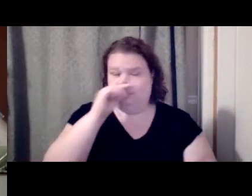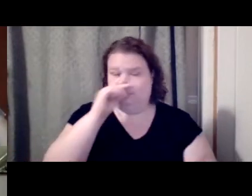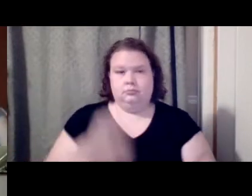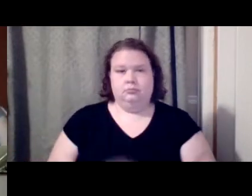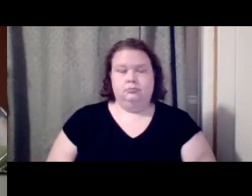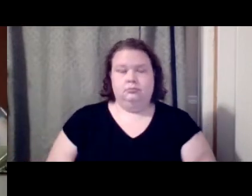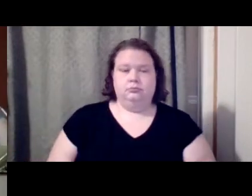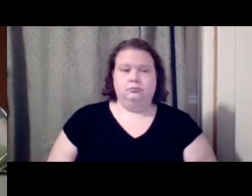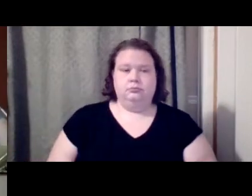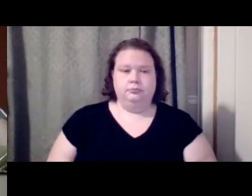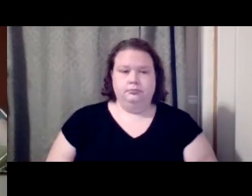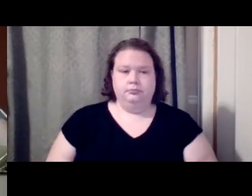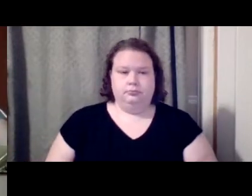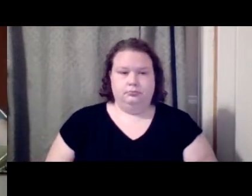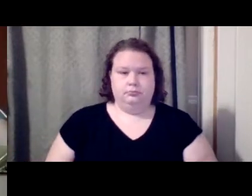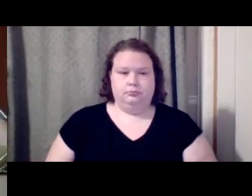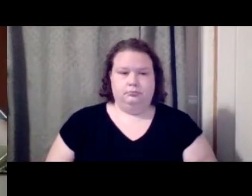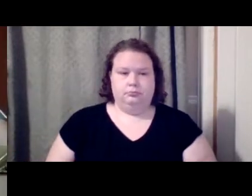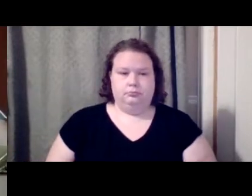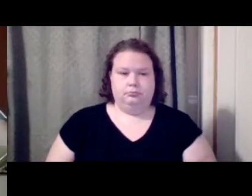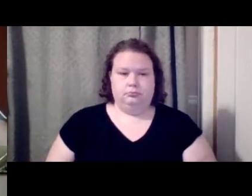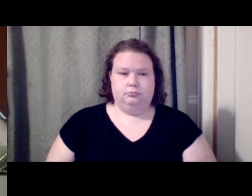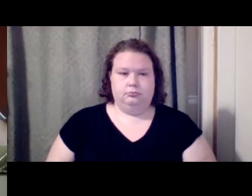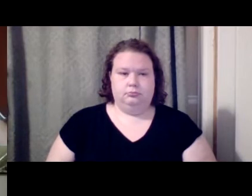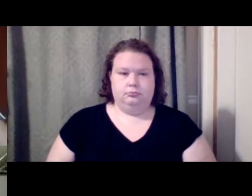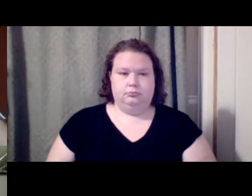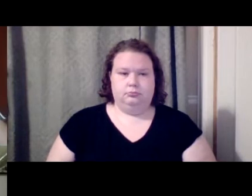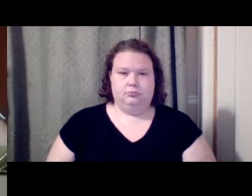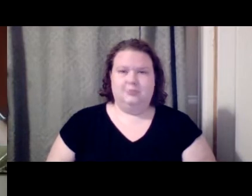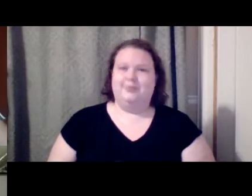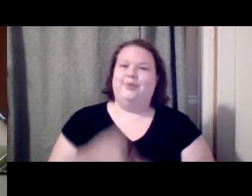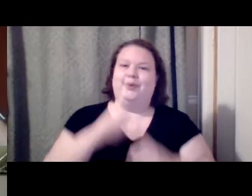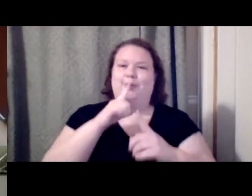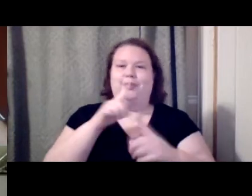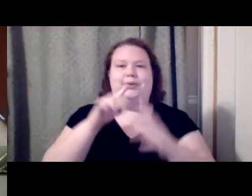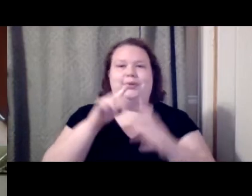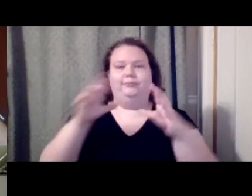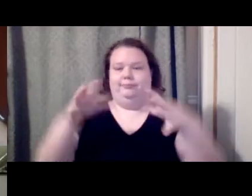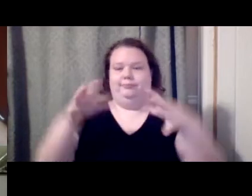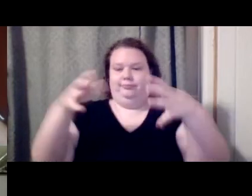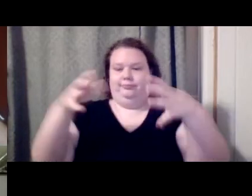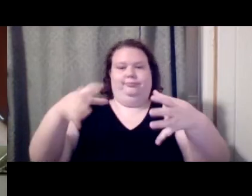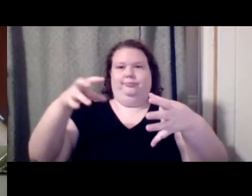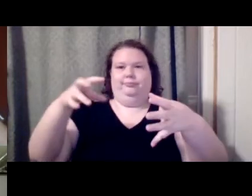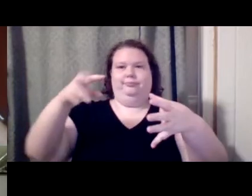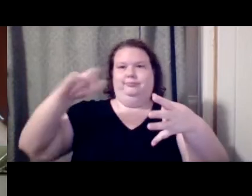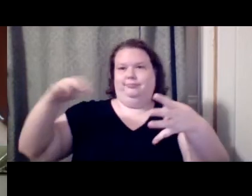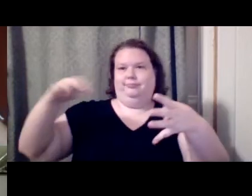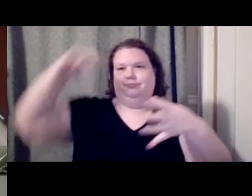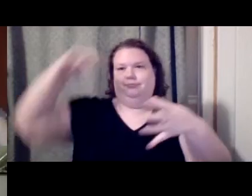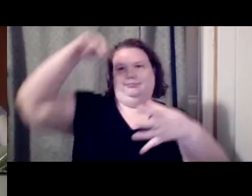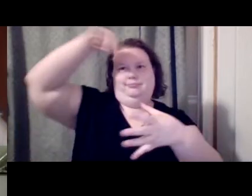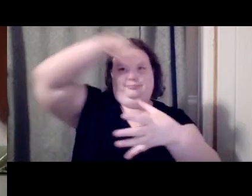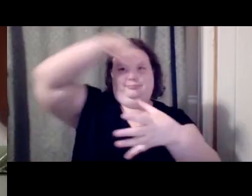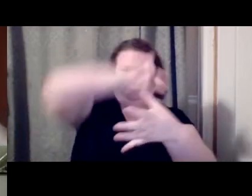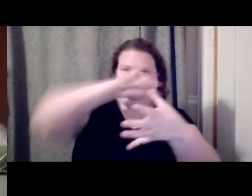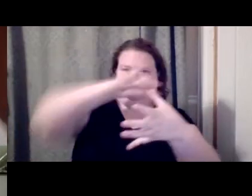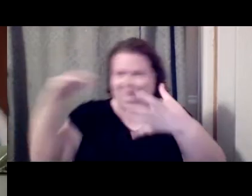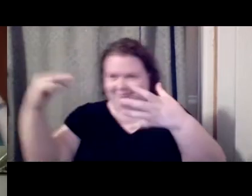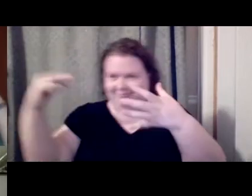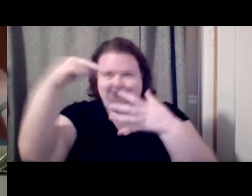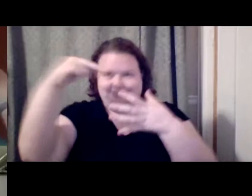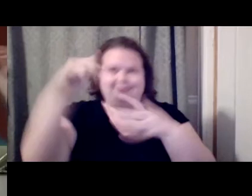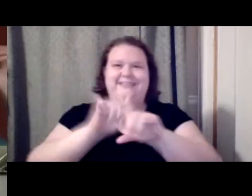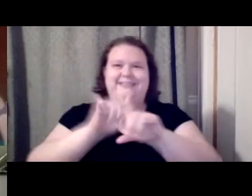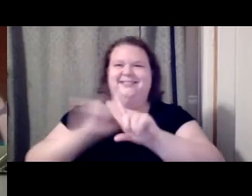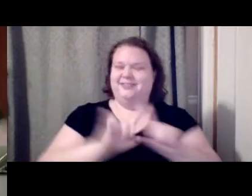no way to simplify. Like, this is so multifaceted. And it goes right back to what Mr. Sykes says. The high